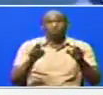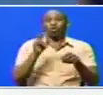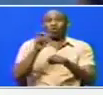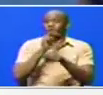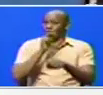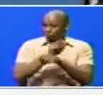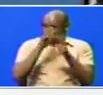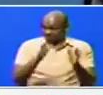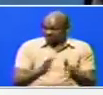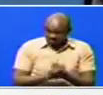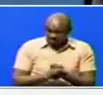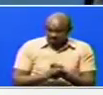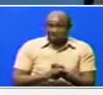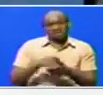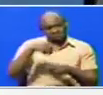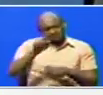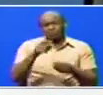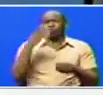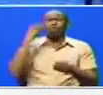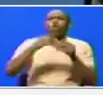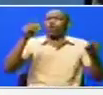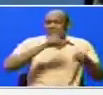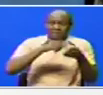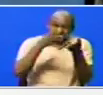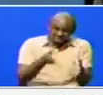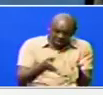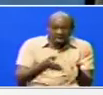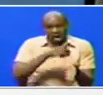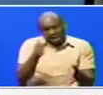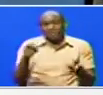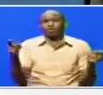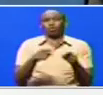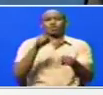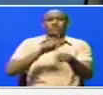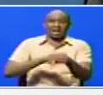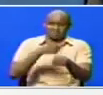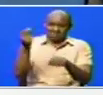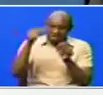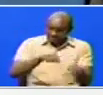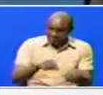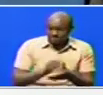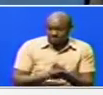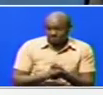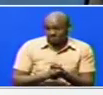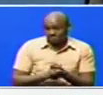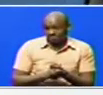been, both the long-term ones and others who came towards the end,